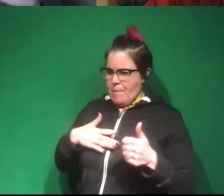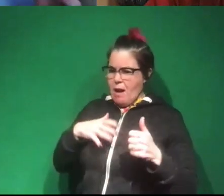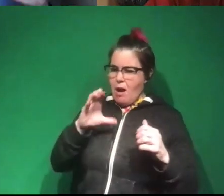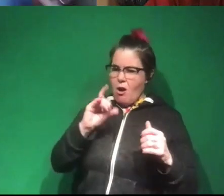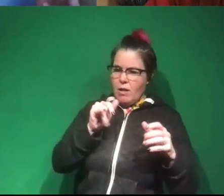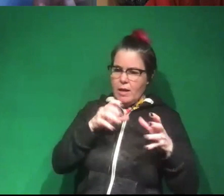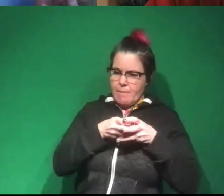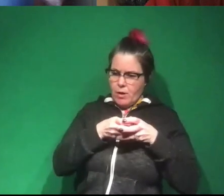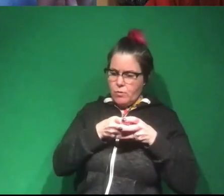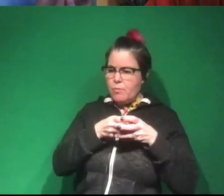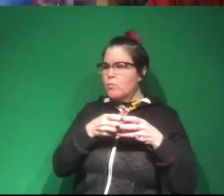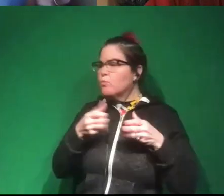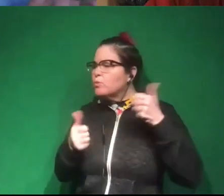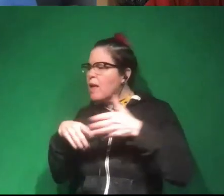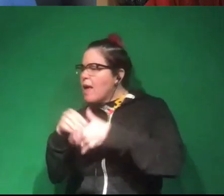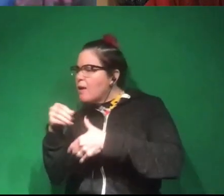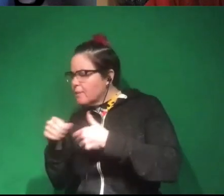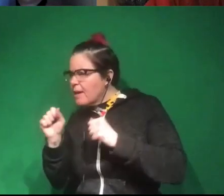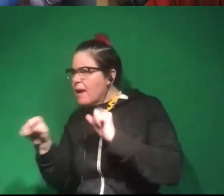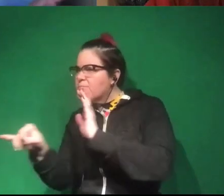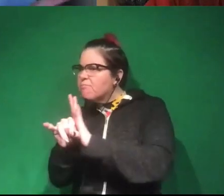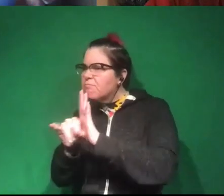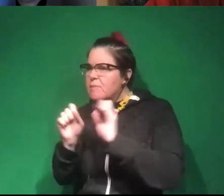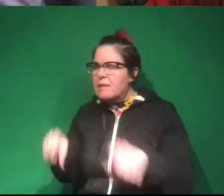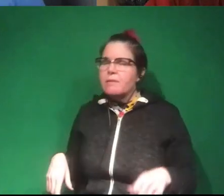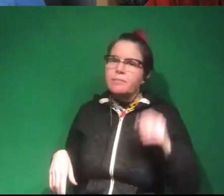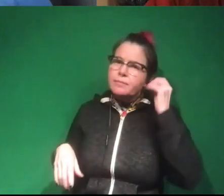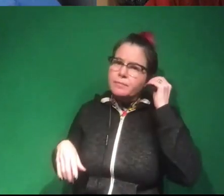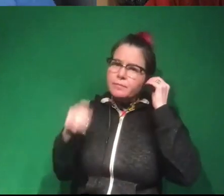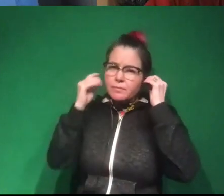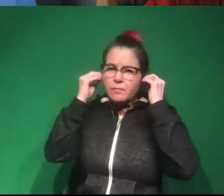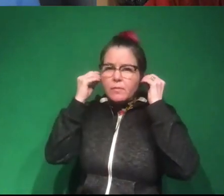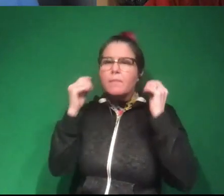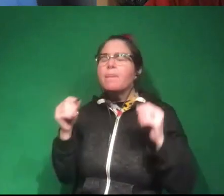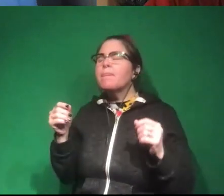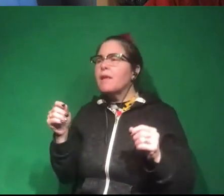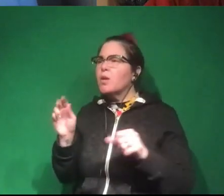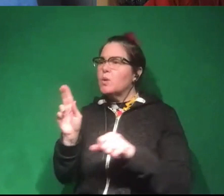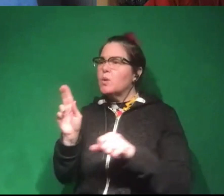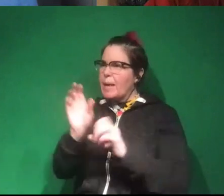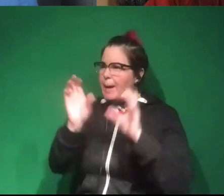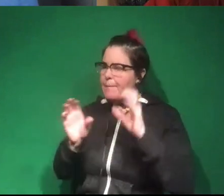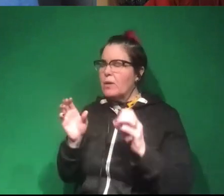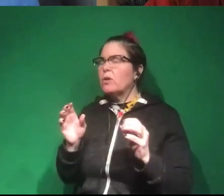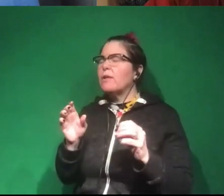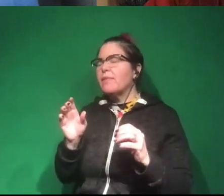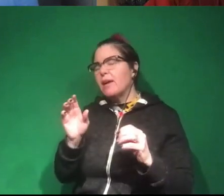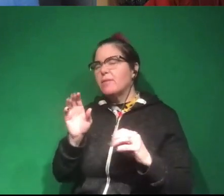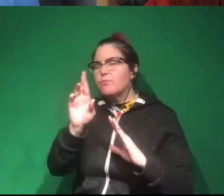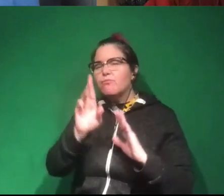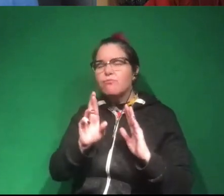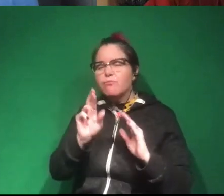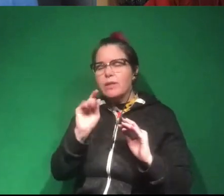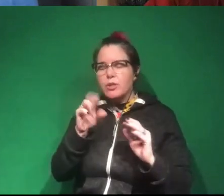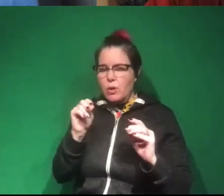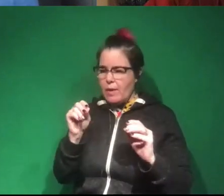They use these different compounds and the ratios that they exist in to see, hey, is this female ant that I found,